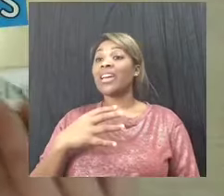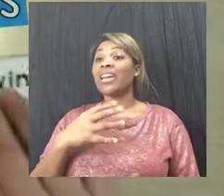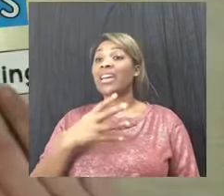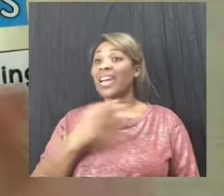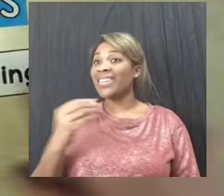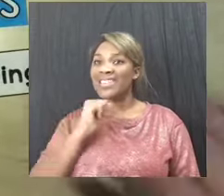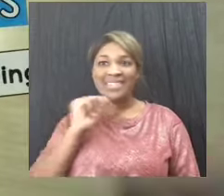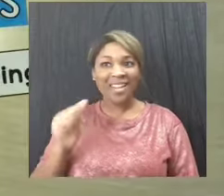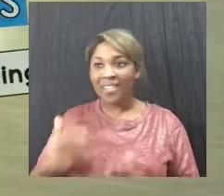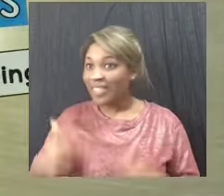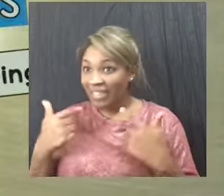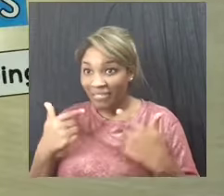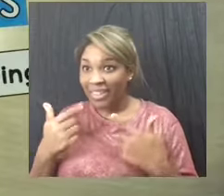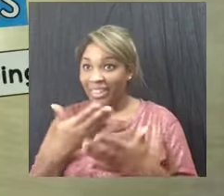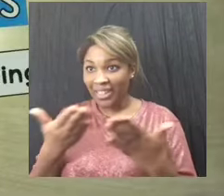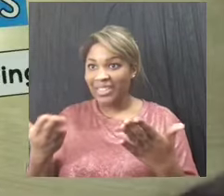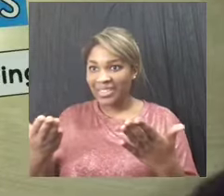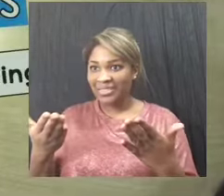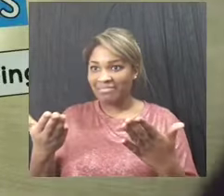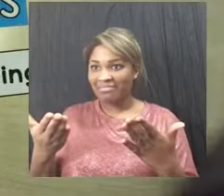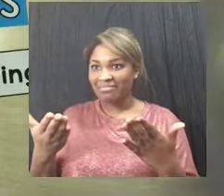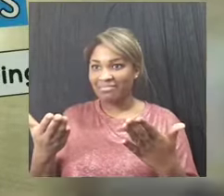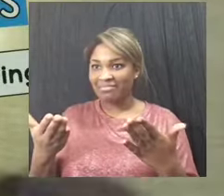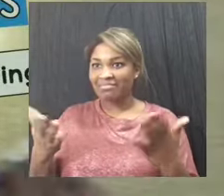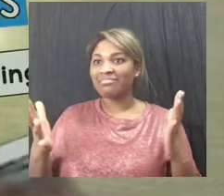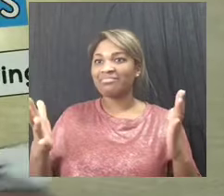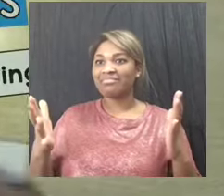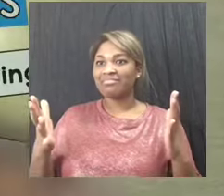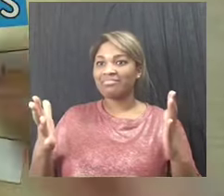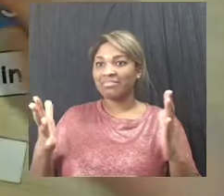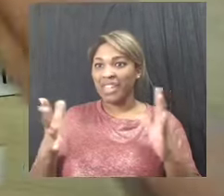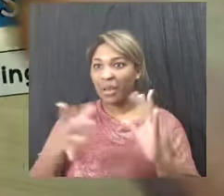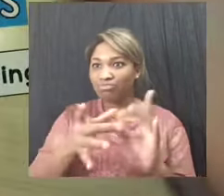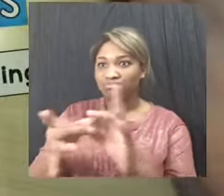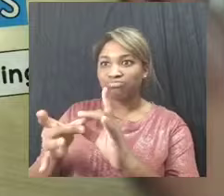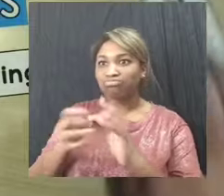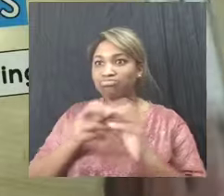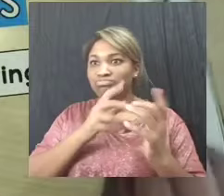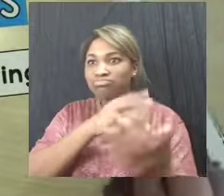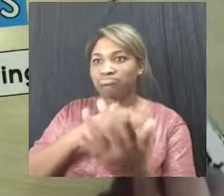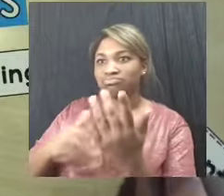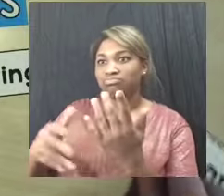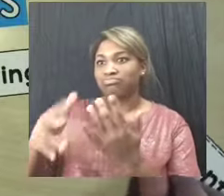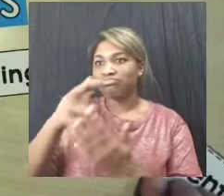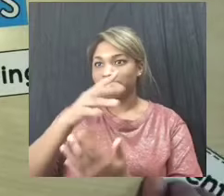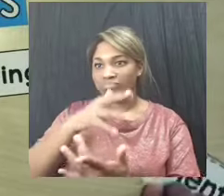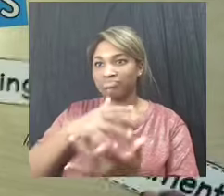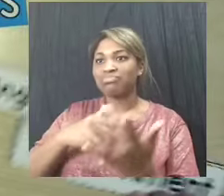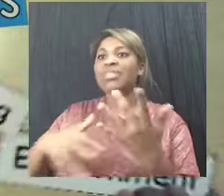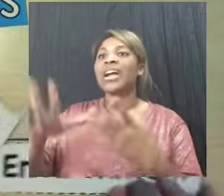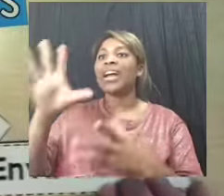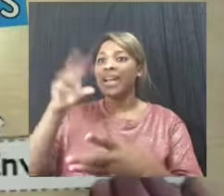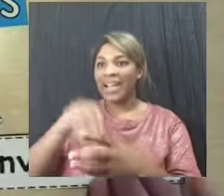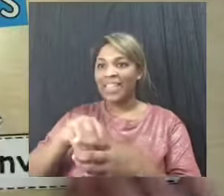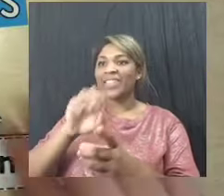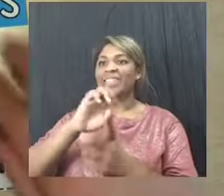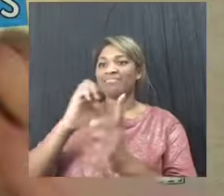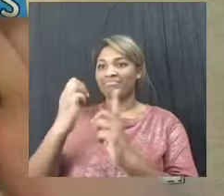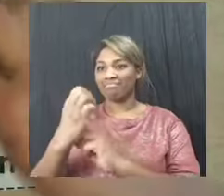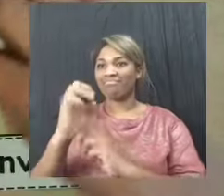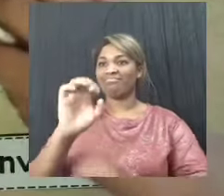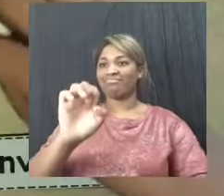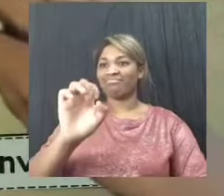and non-living things that interact in the